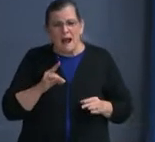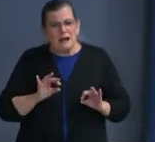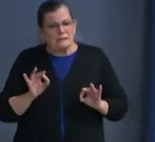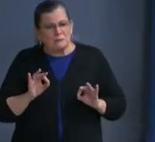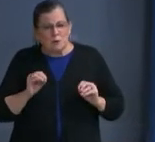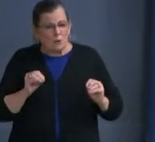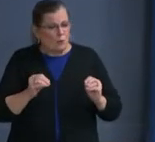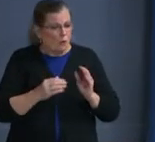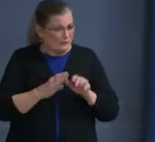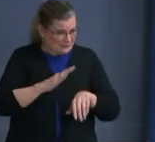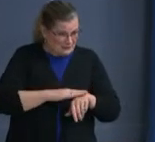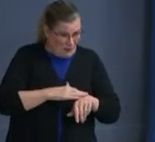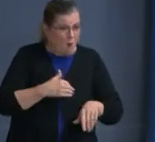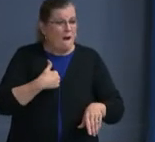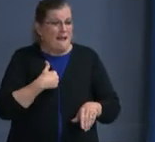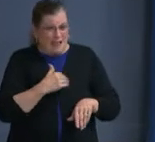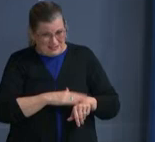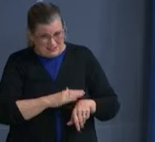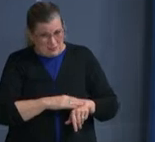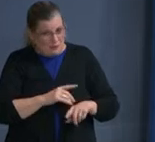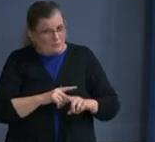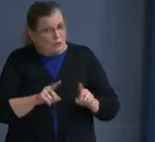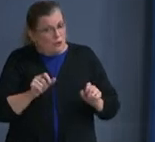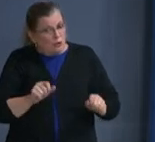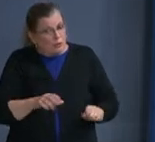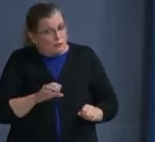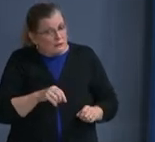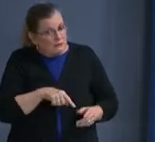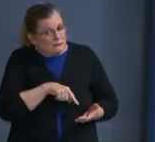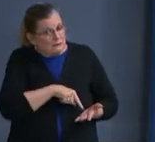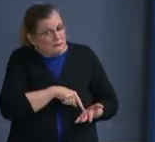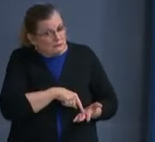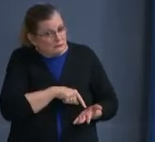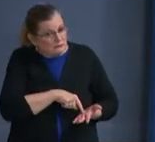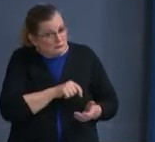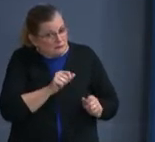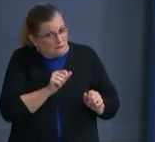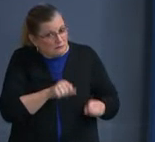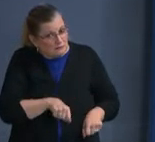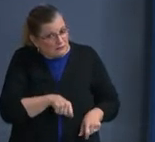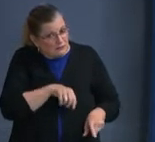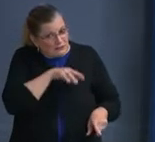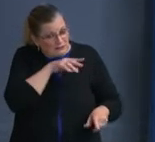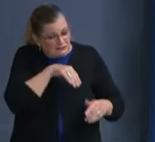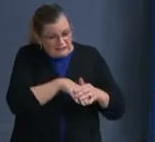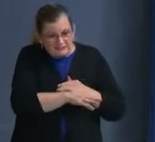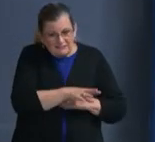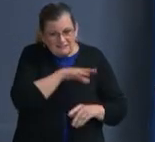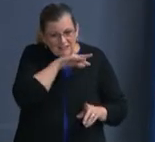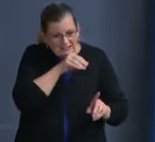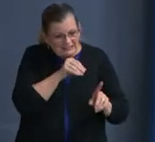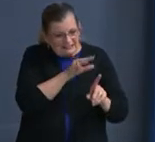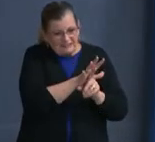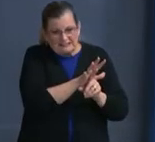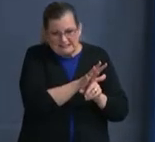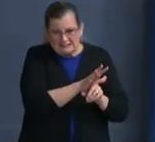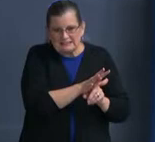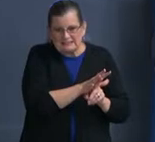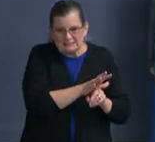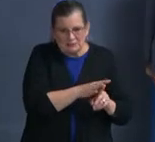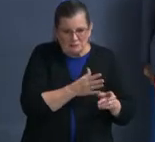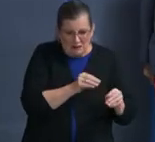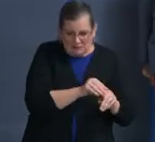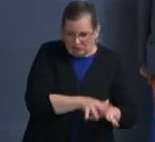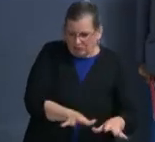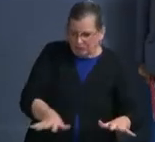all, and was never diagnosed, but could have been the source infection in that home. And this is one of the phenomena that is